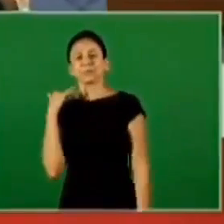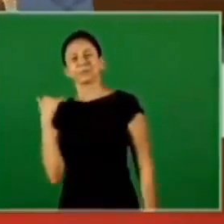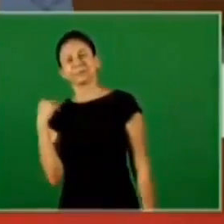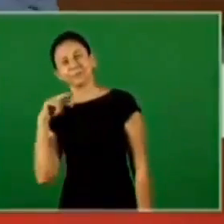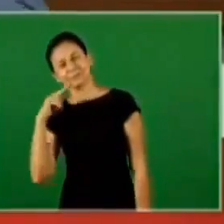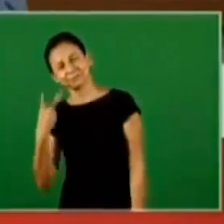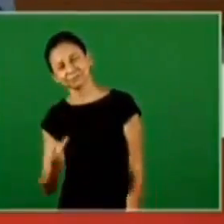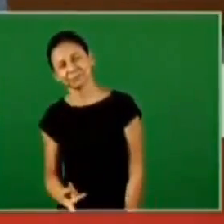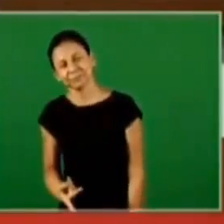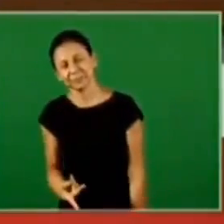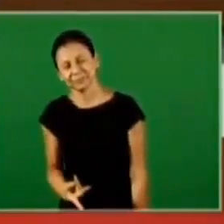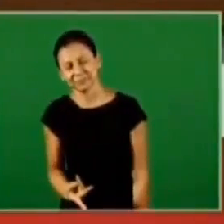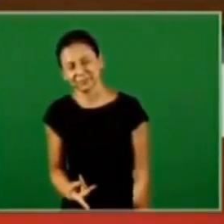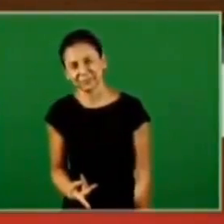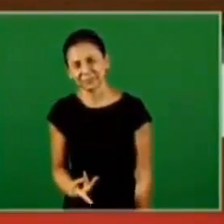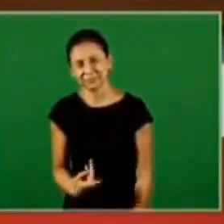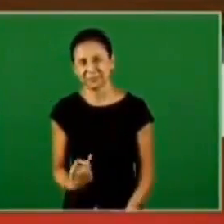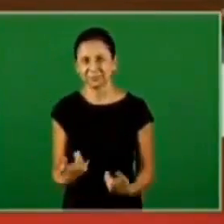Very good.